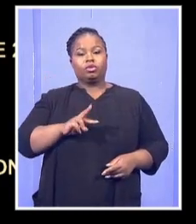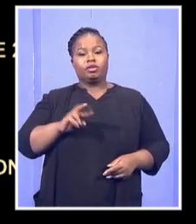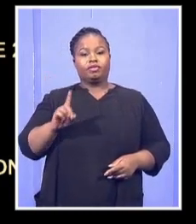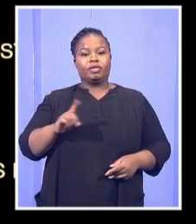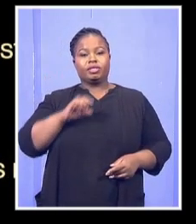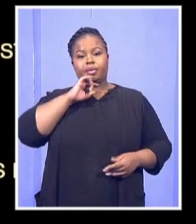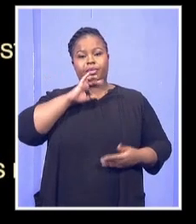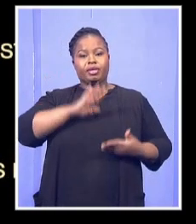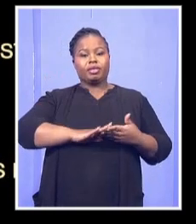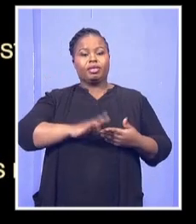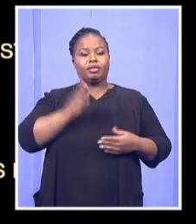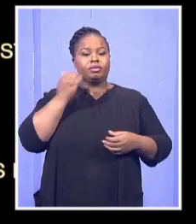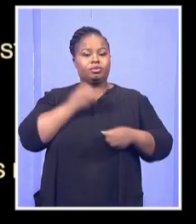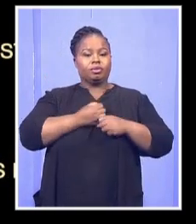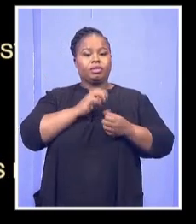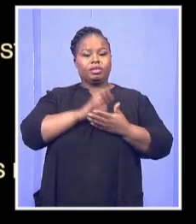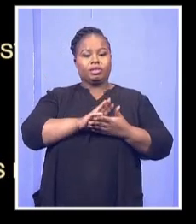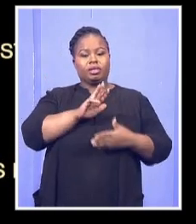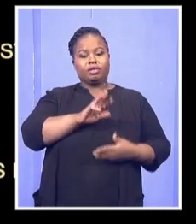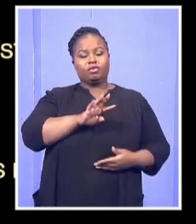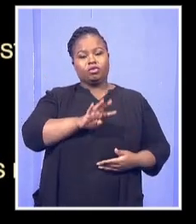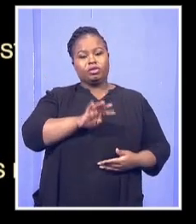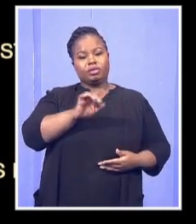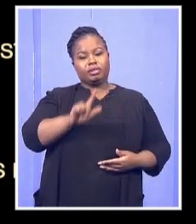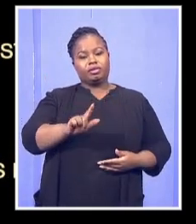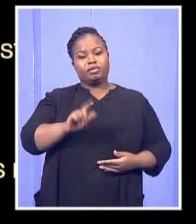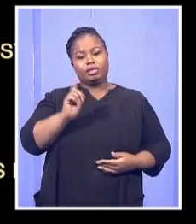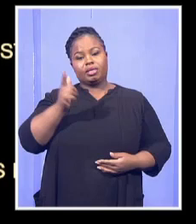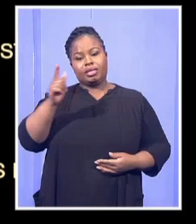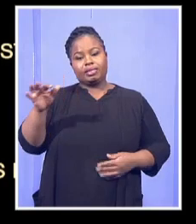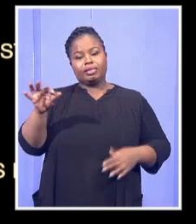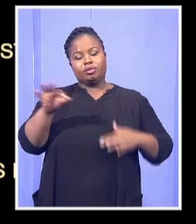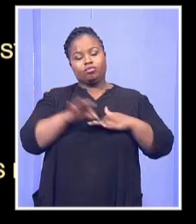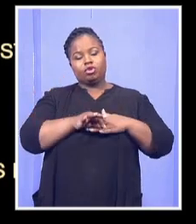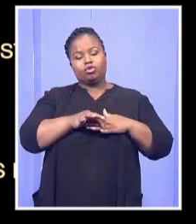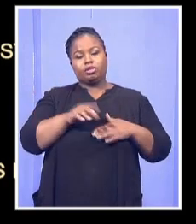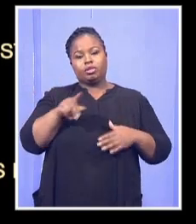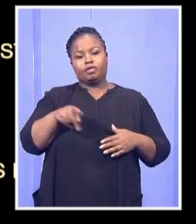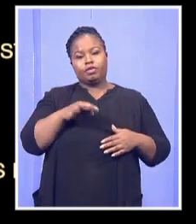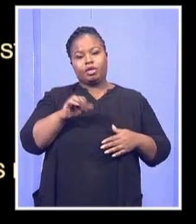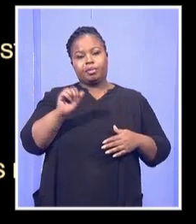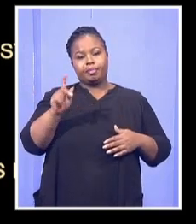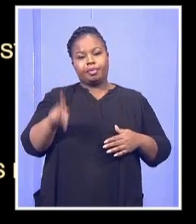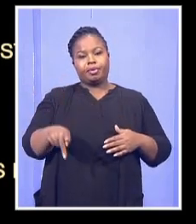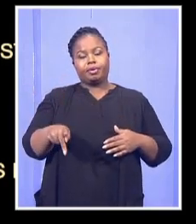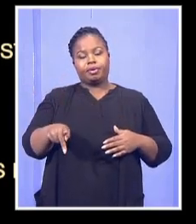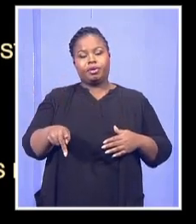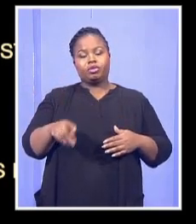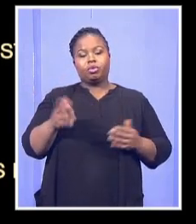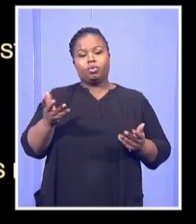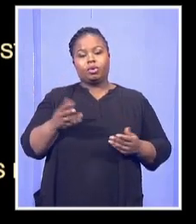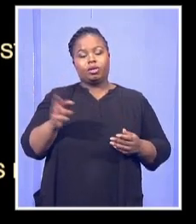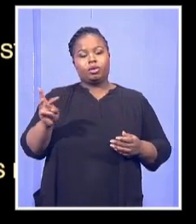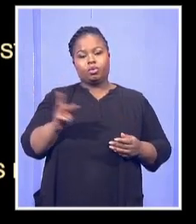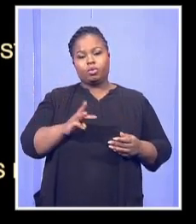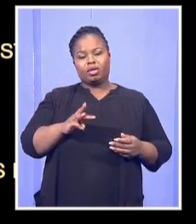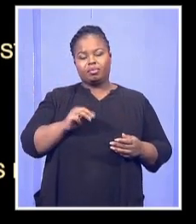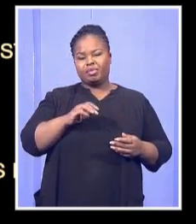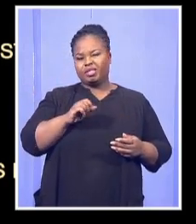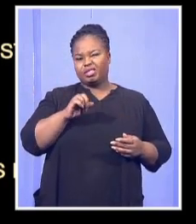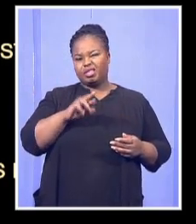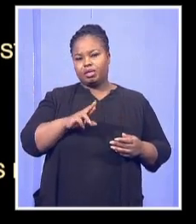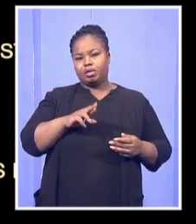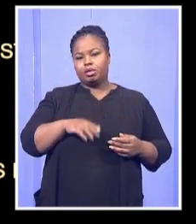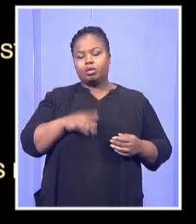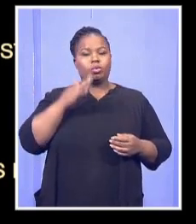in 1947. She later married Philip Mountbatten in Westminster on the 20th